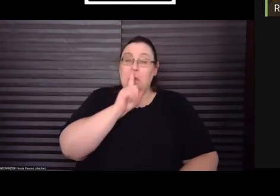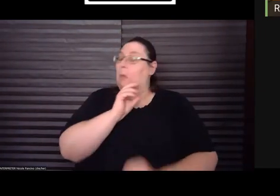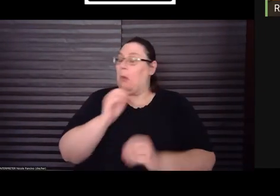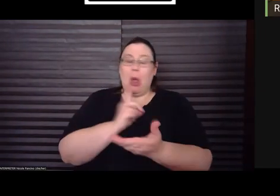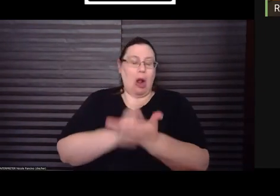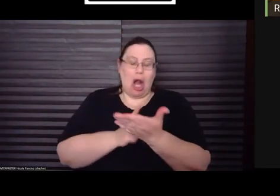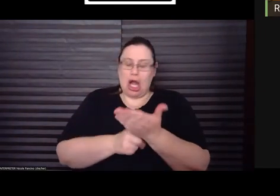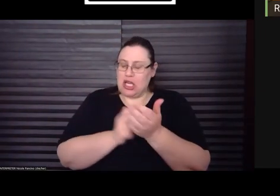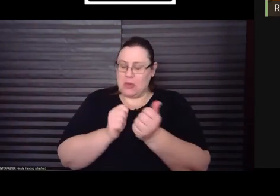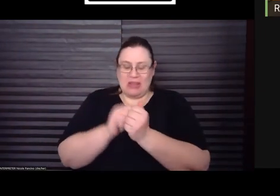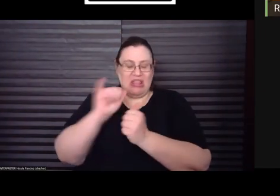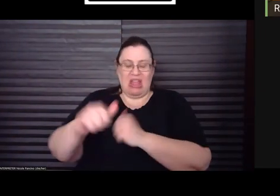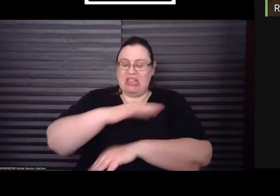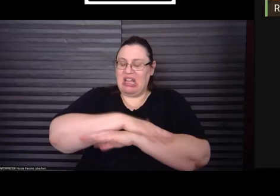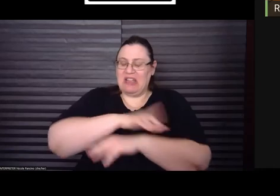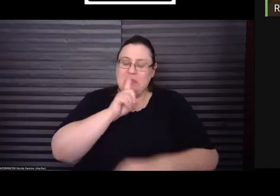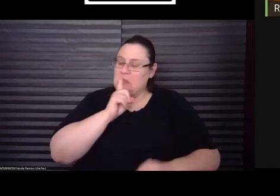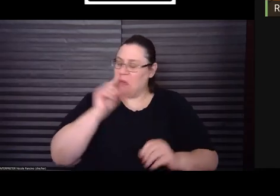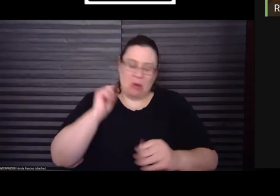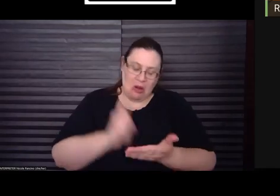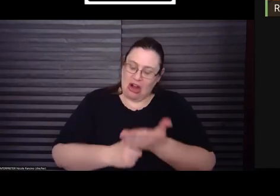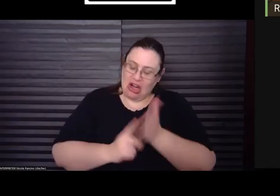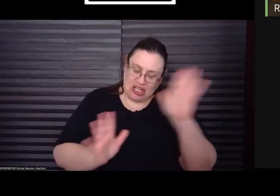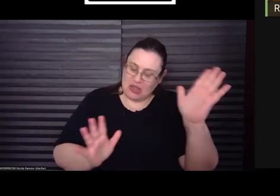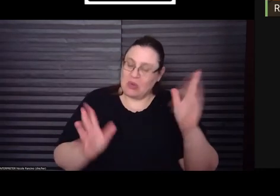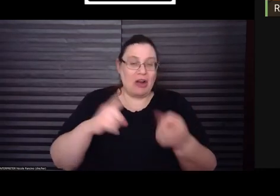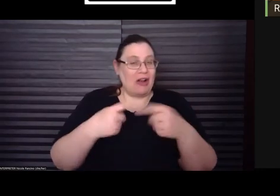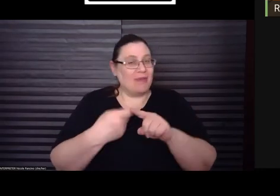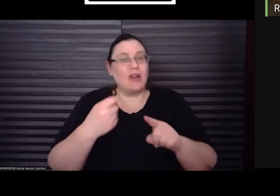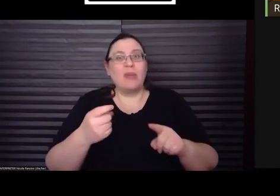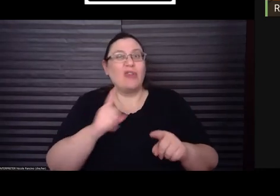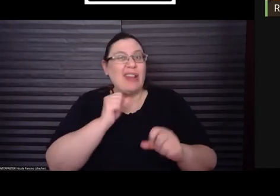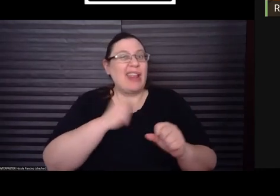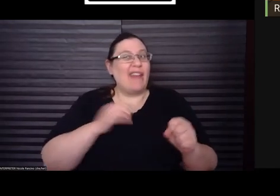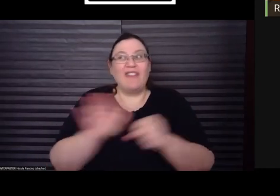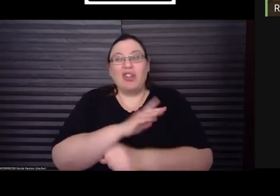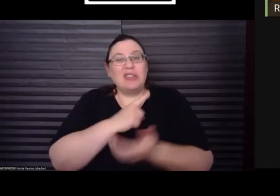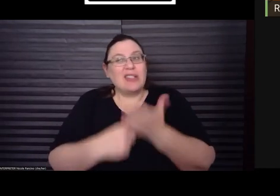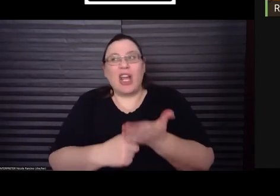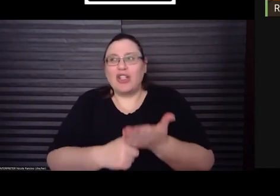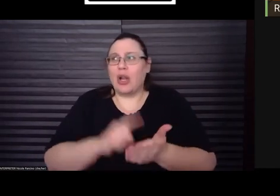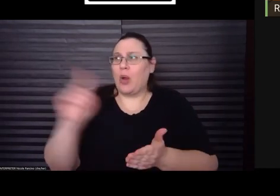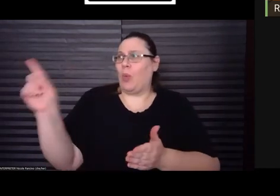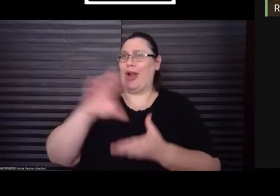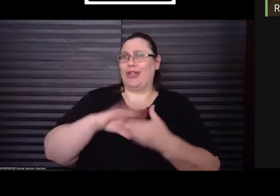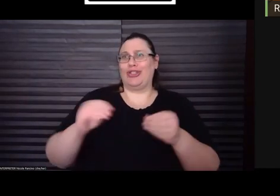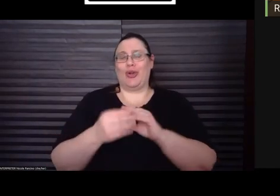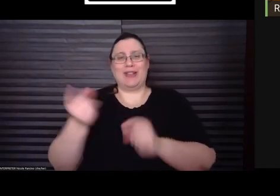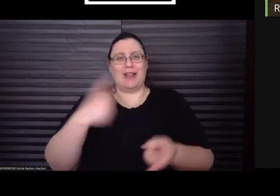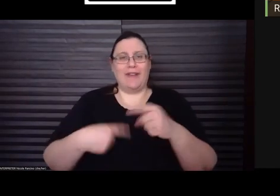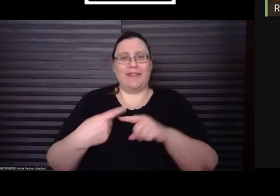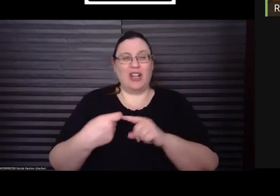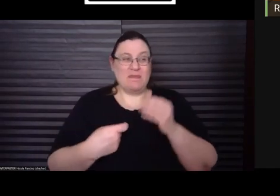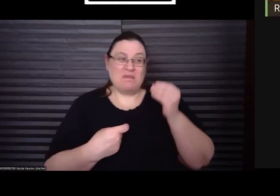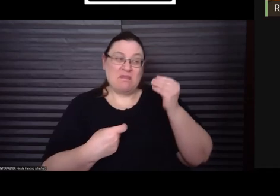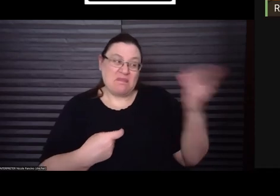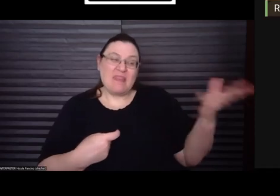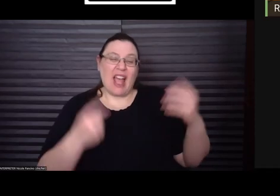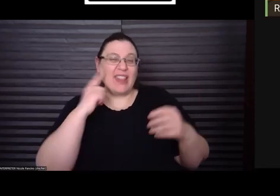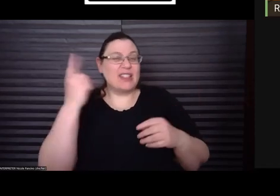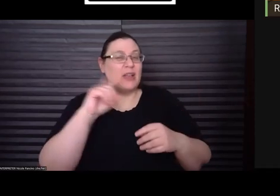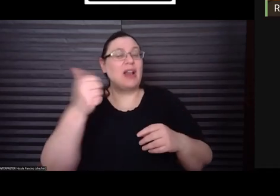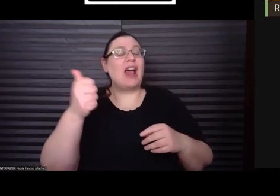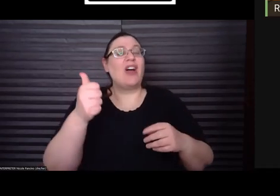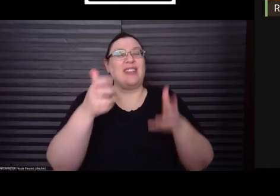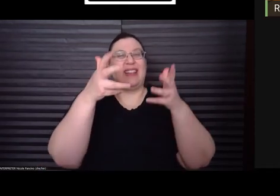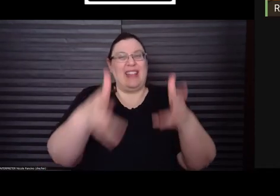can't argue. I'm not going to argue with the desk. Yeah. You know, wherever it comes from. I could get into a whole conversation about where you think stories come from. But well, I think somebody else